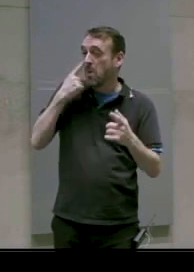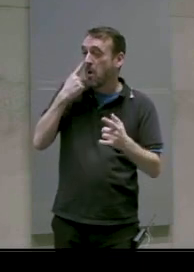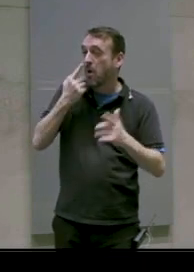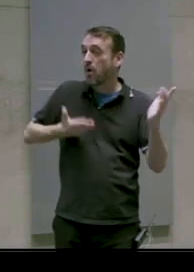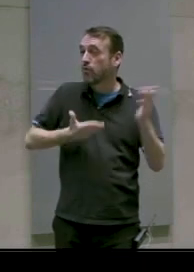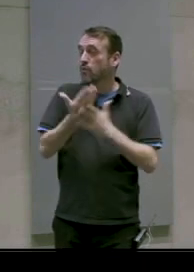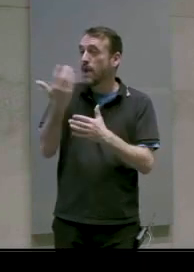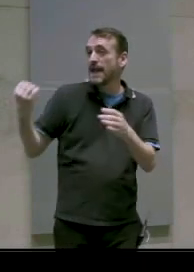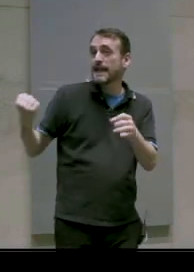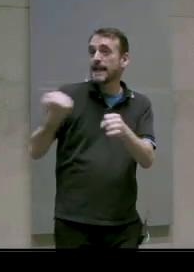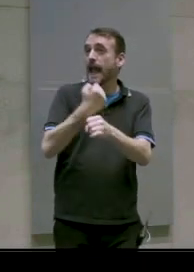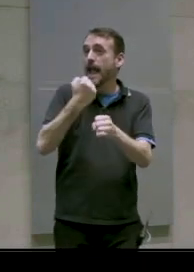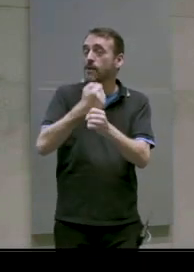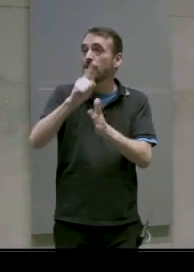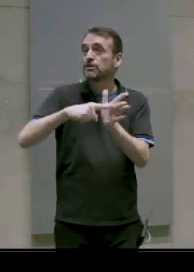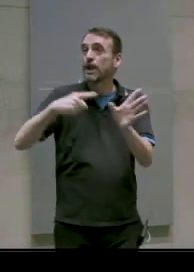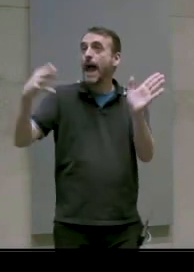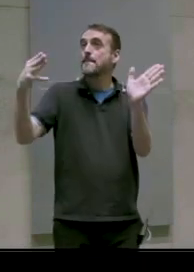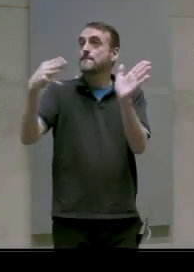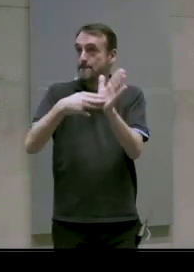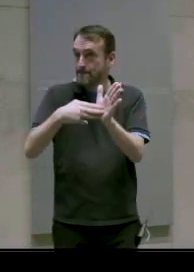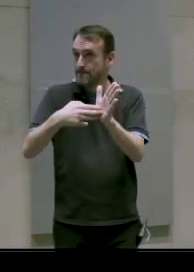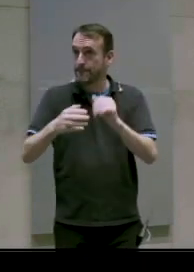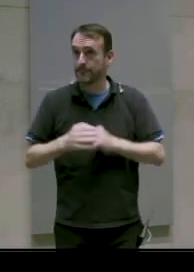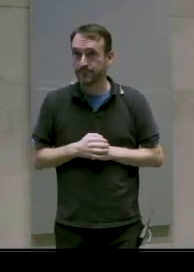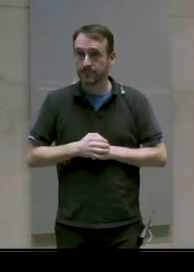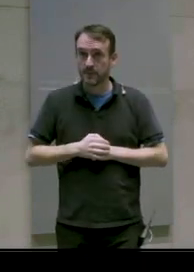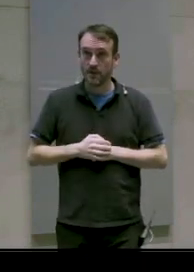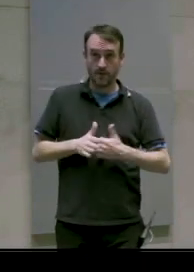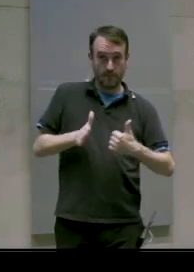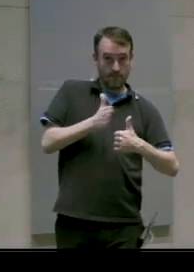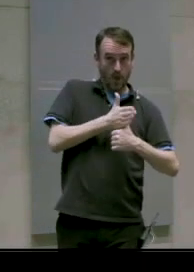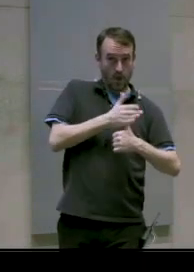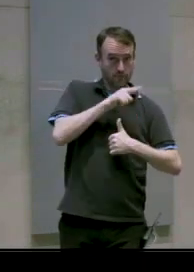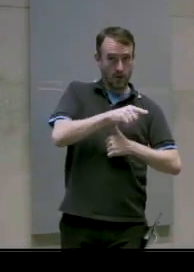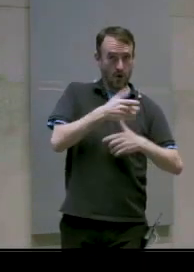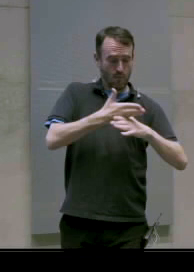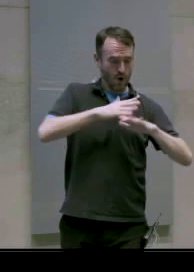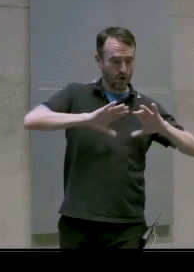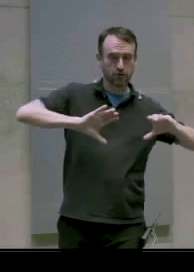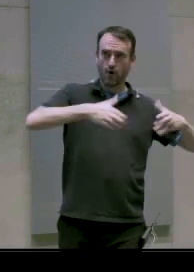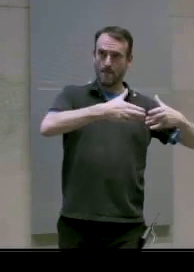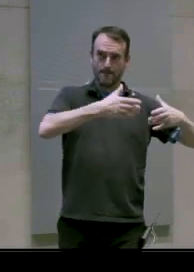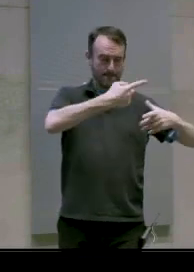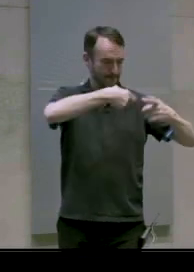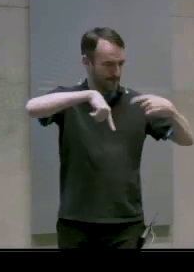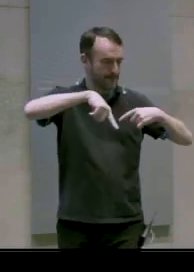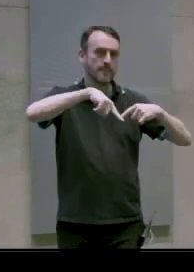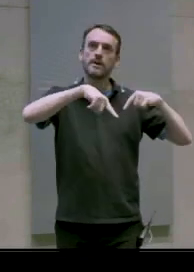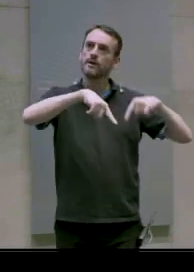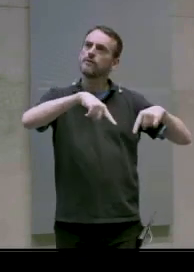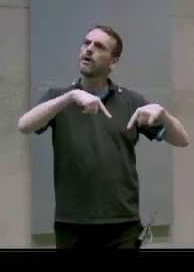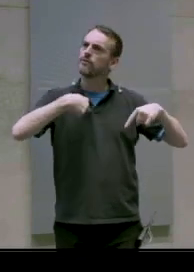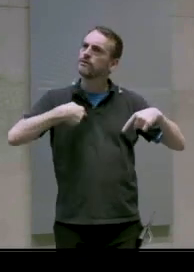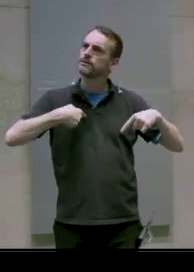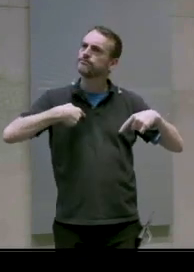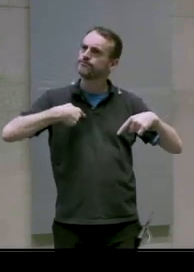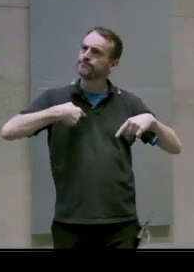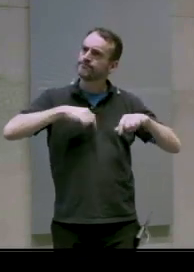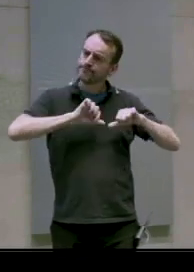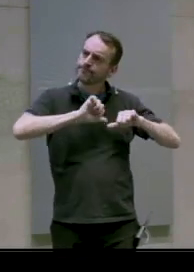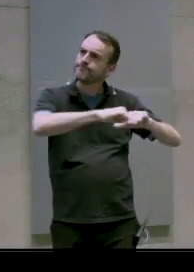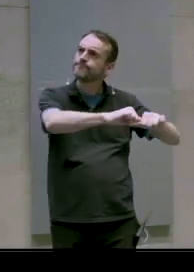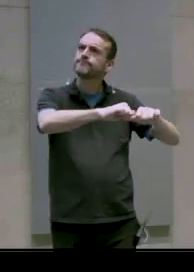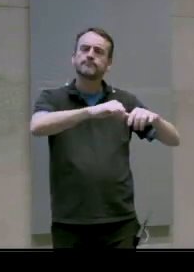learn more. So let's talk about the first part. Workshops. Immo and I ran a series of workshops with people